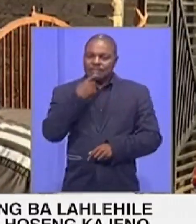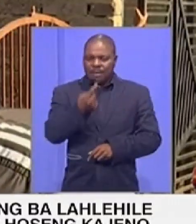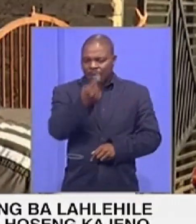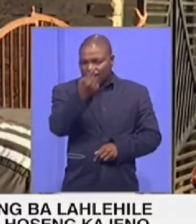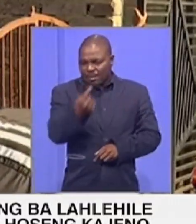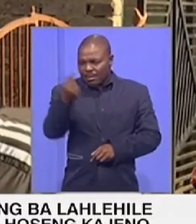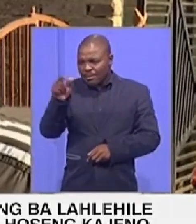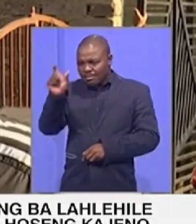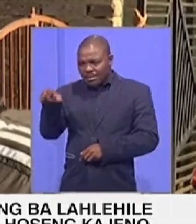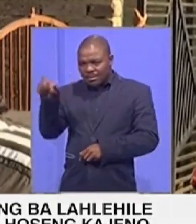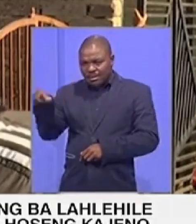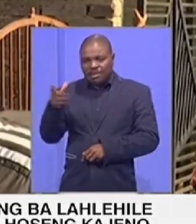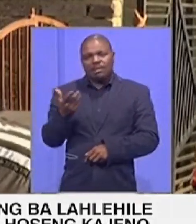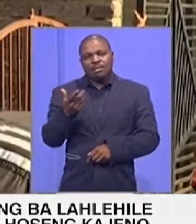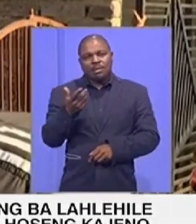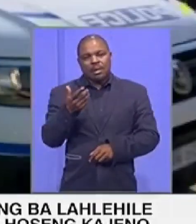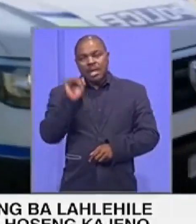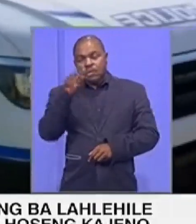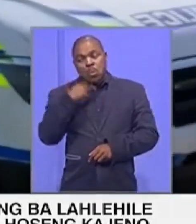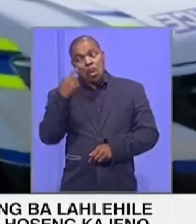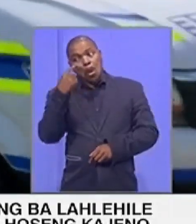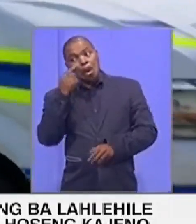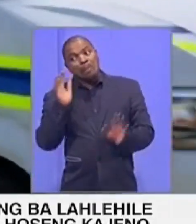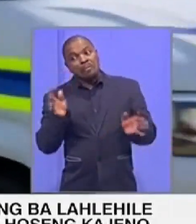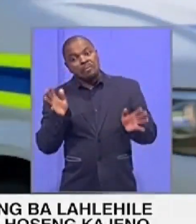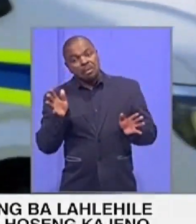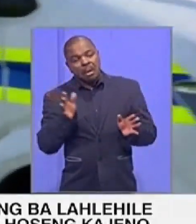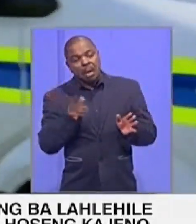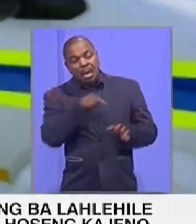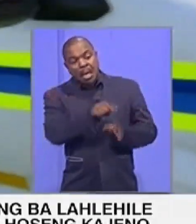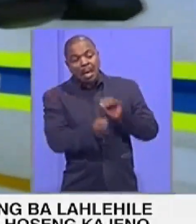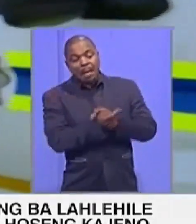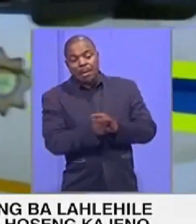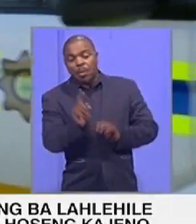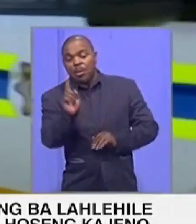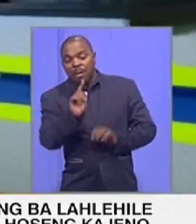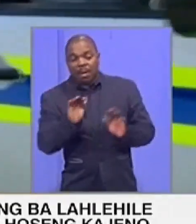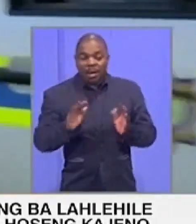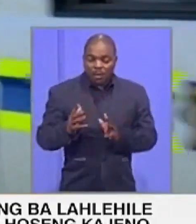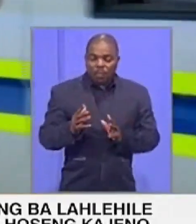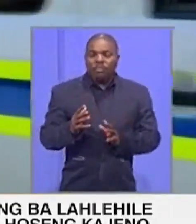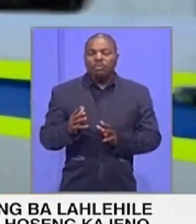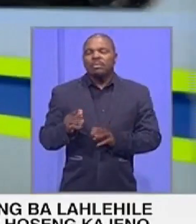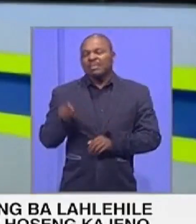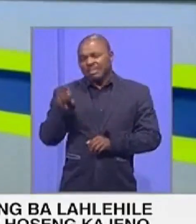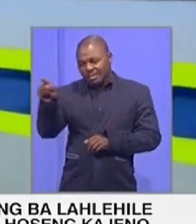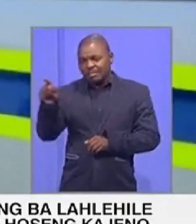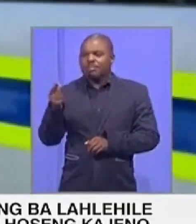that somebody that saw what happened, he or